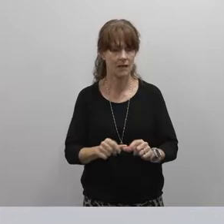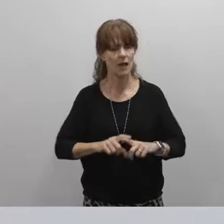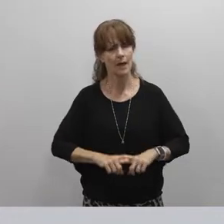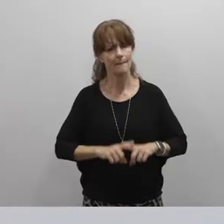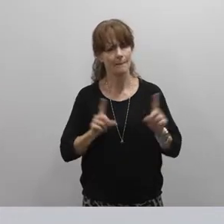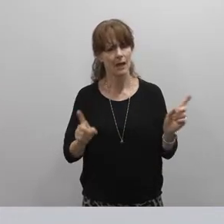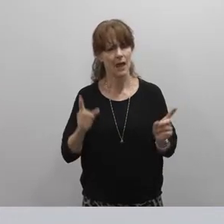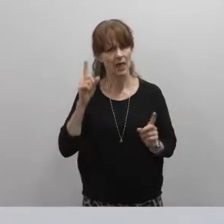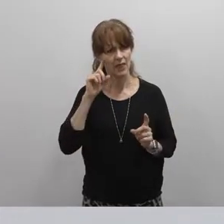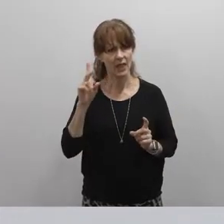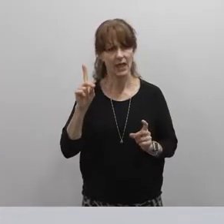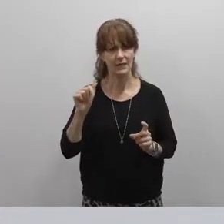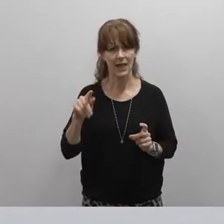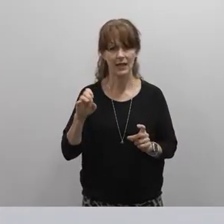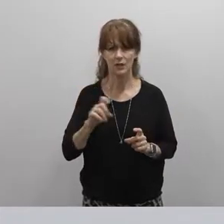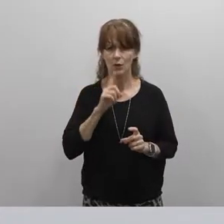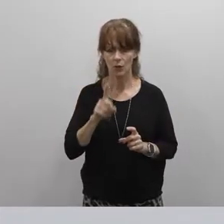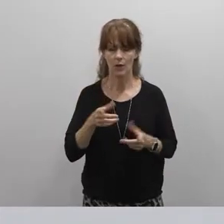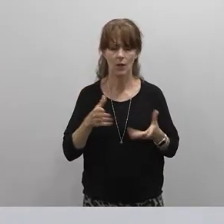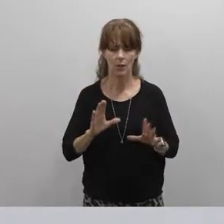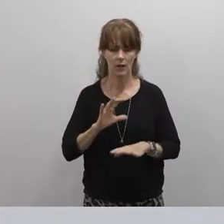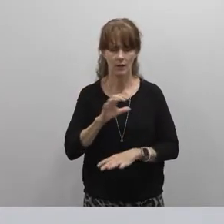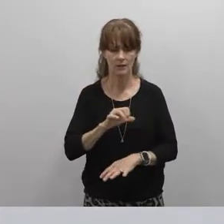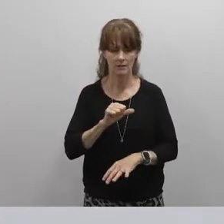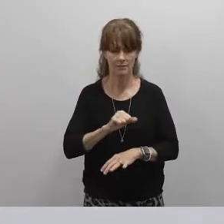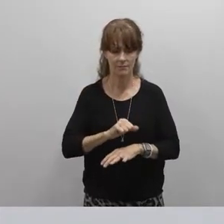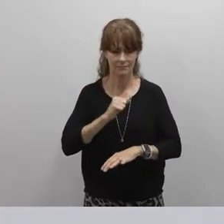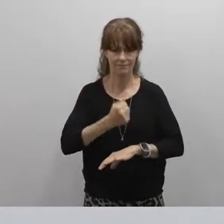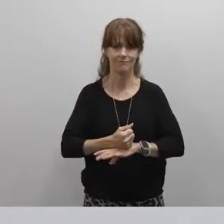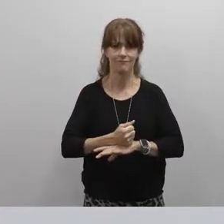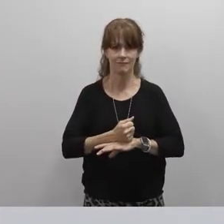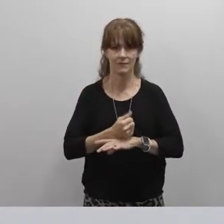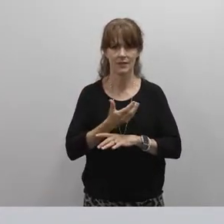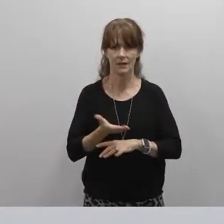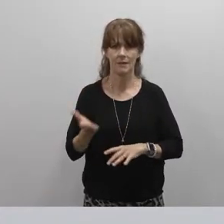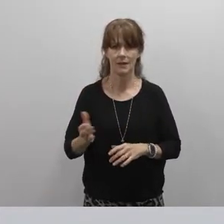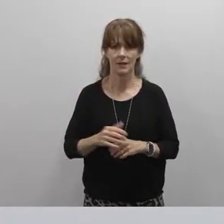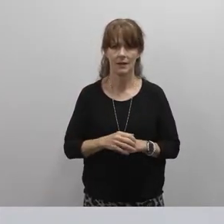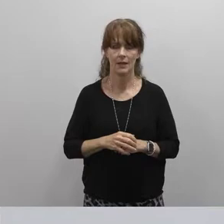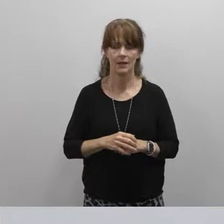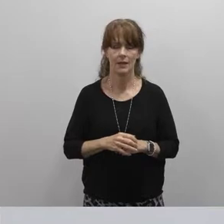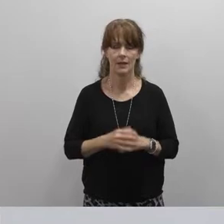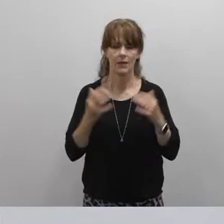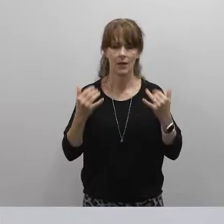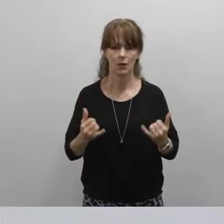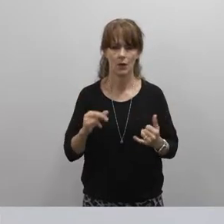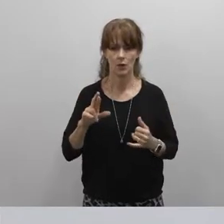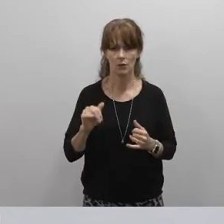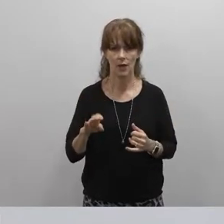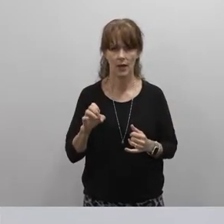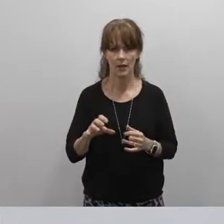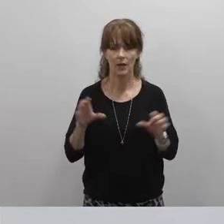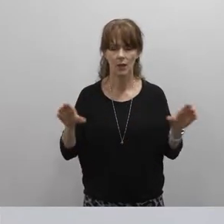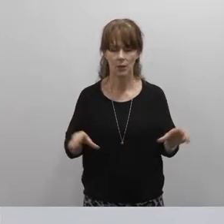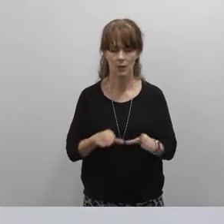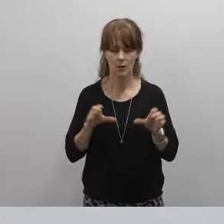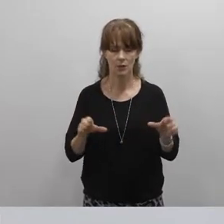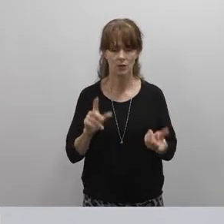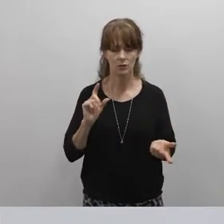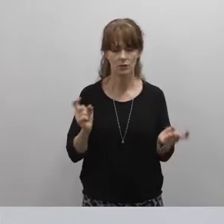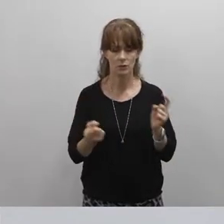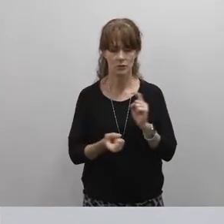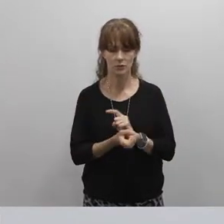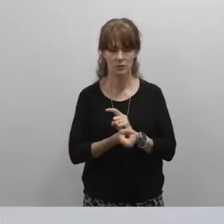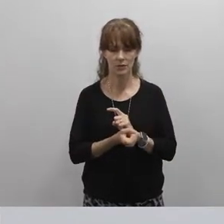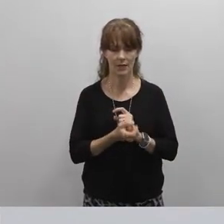I think that a date is the real way to secure something. At the end of the day, at the current rate that we're going, if we do transition all of